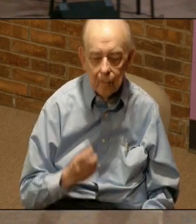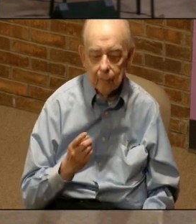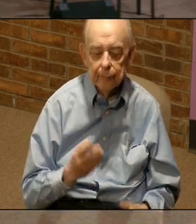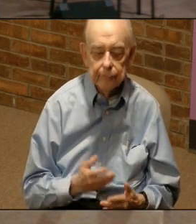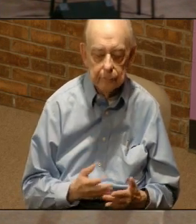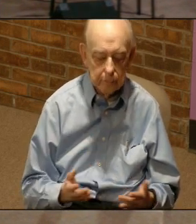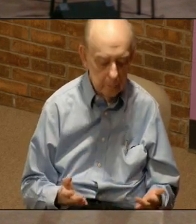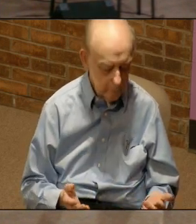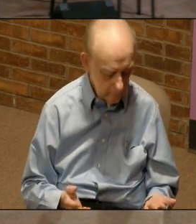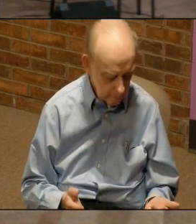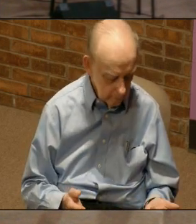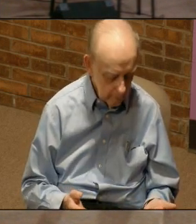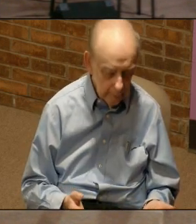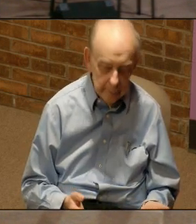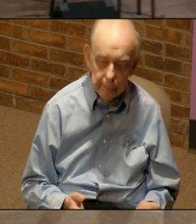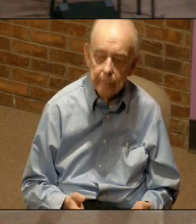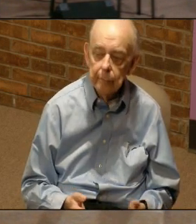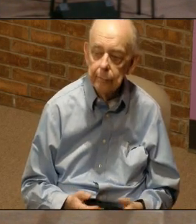understand something.